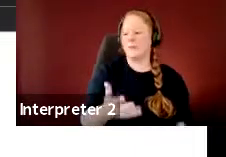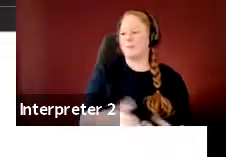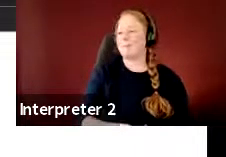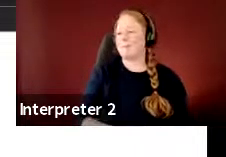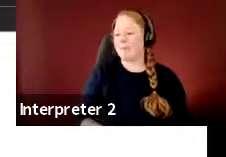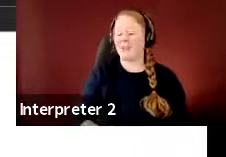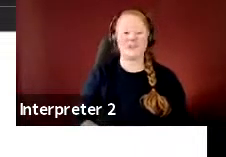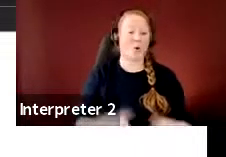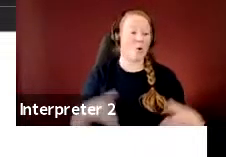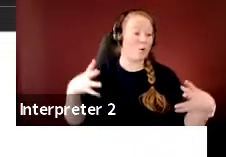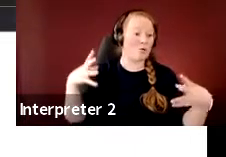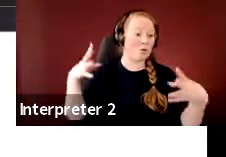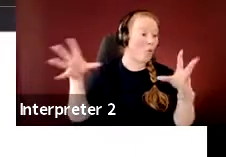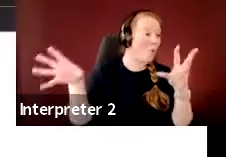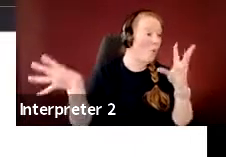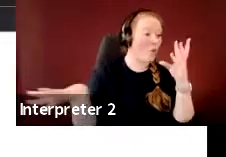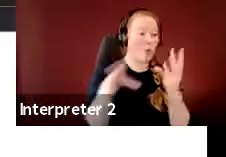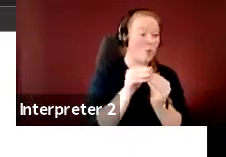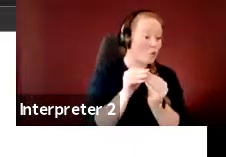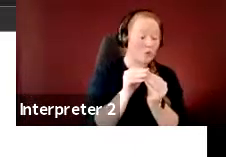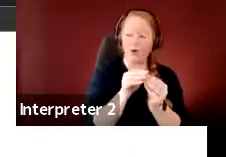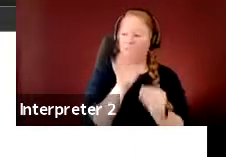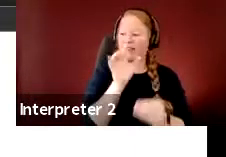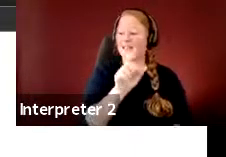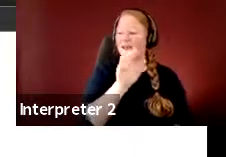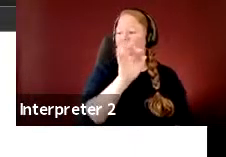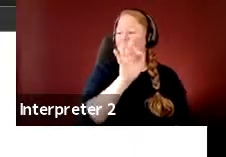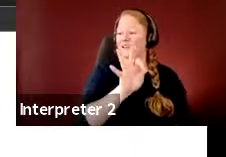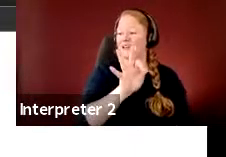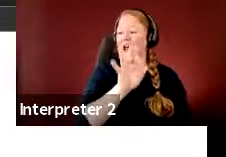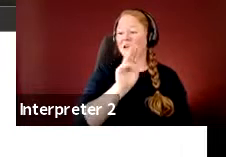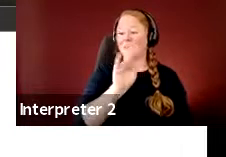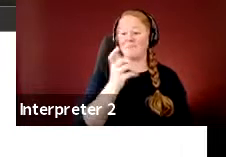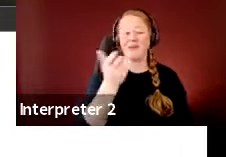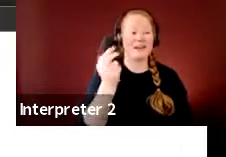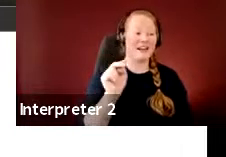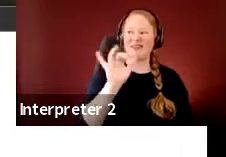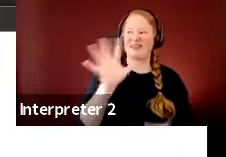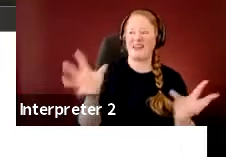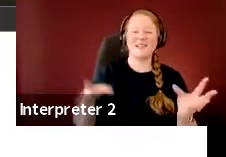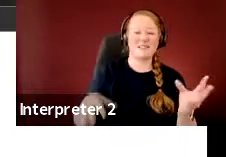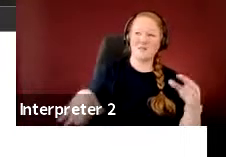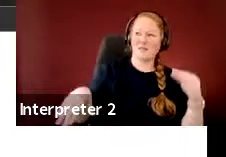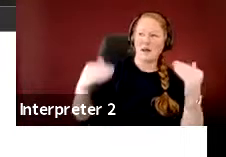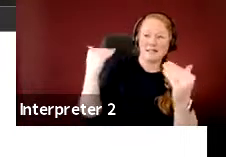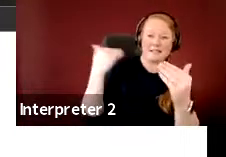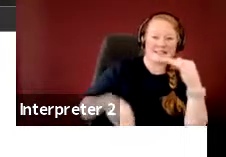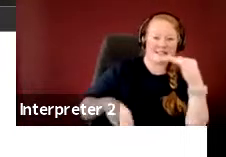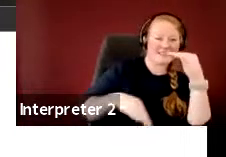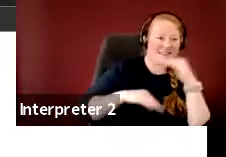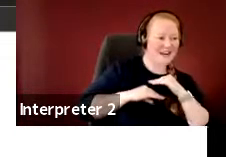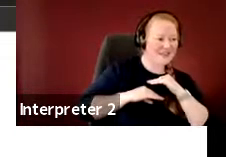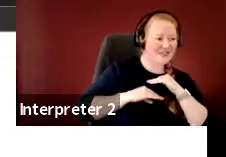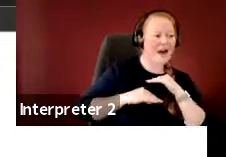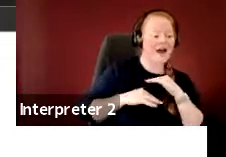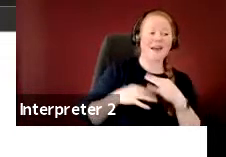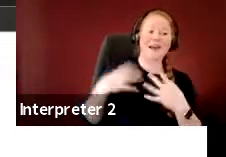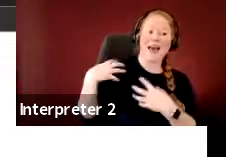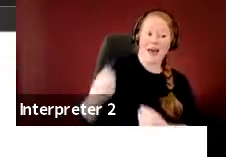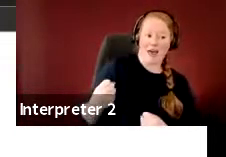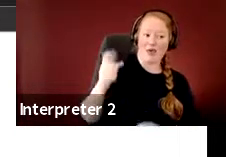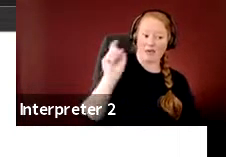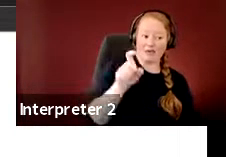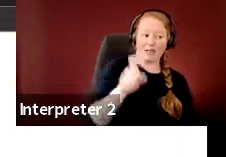which is meeting critical health needs. All right, and I'm going to turn it over to Ed. Thanks,